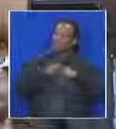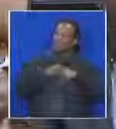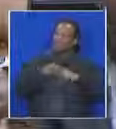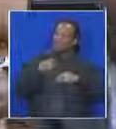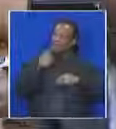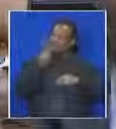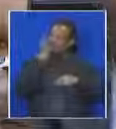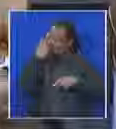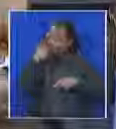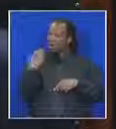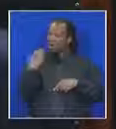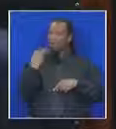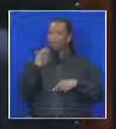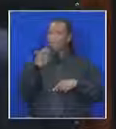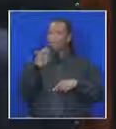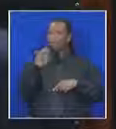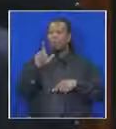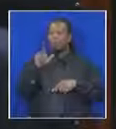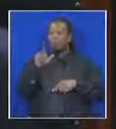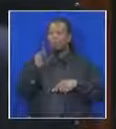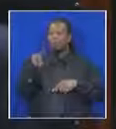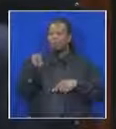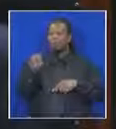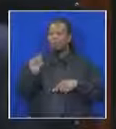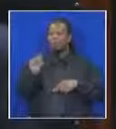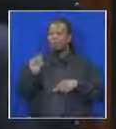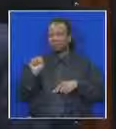please? On a point of order, Chair.